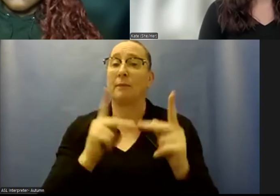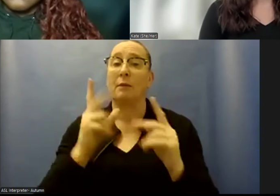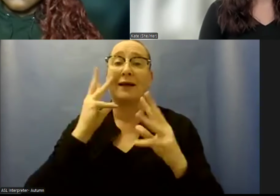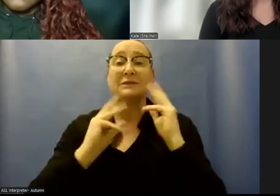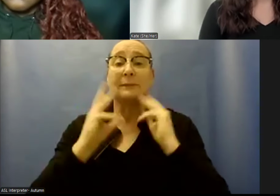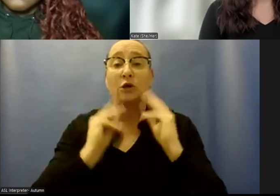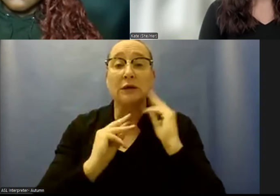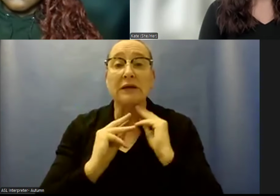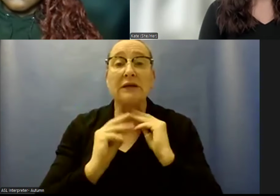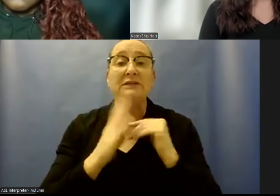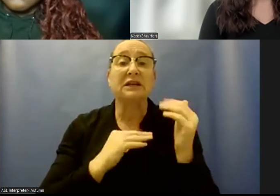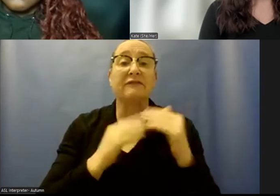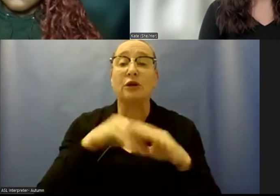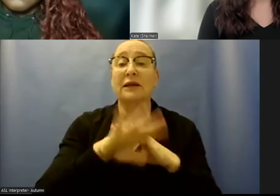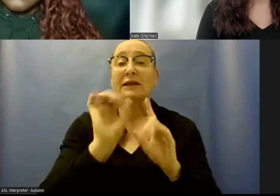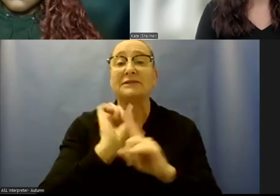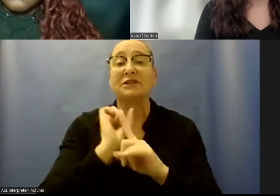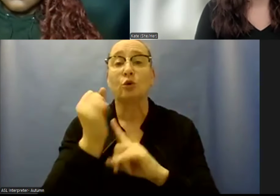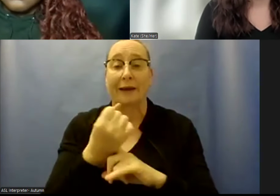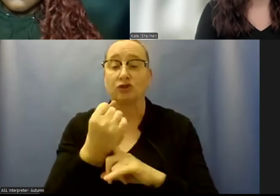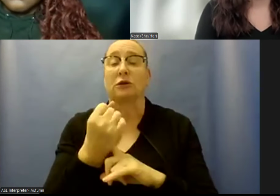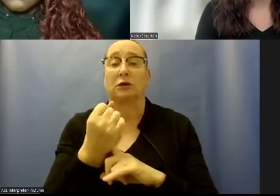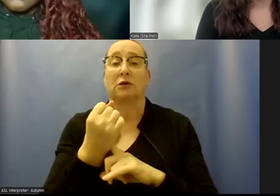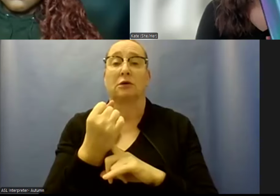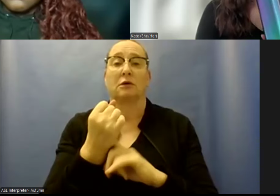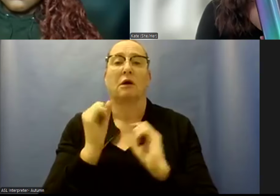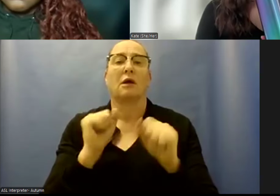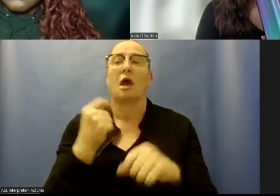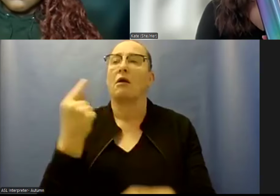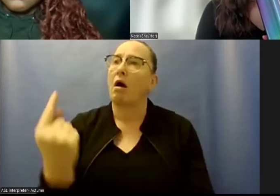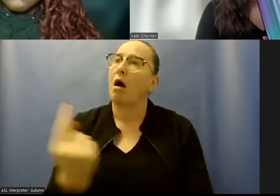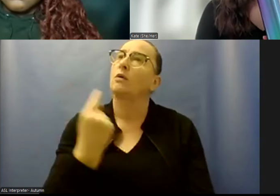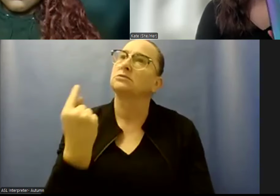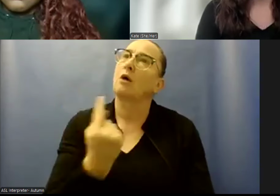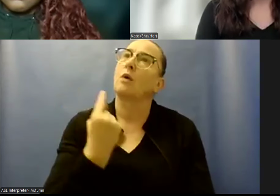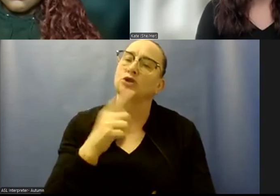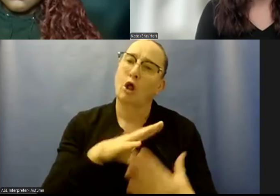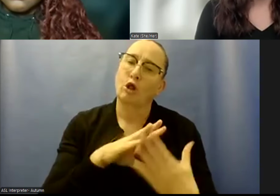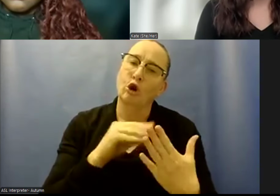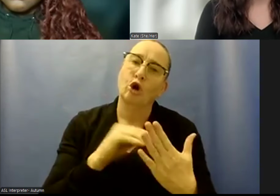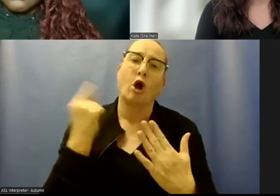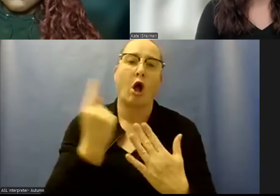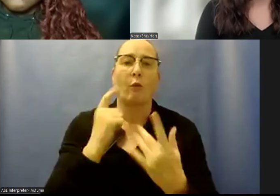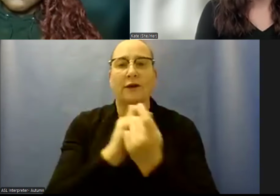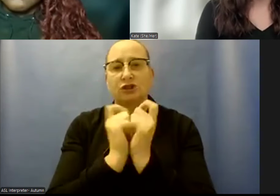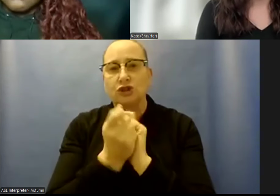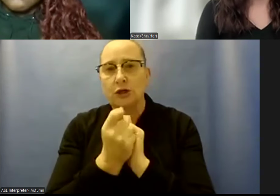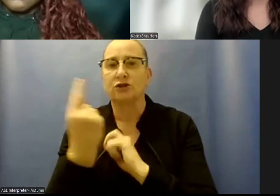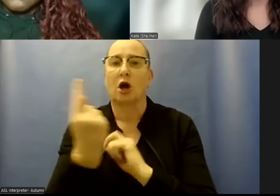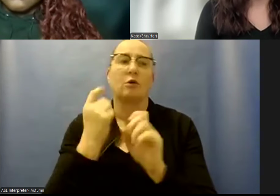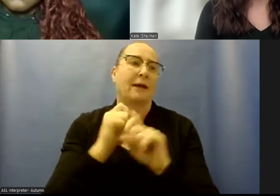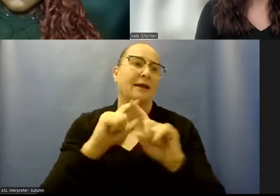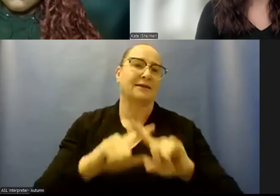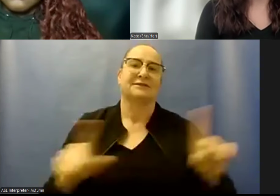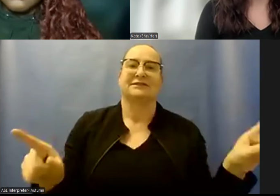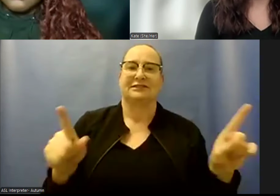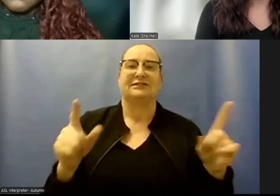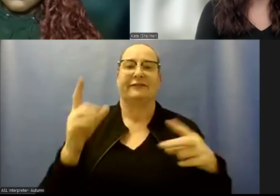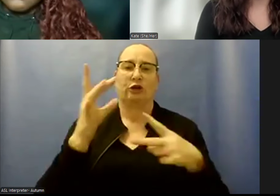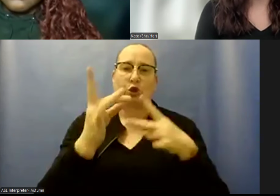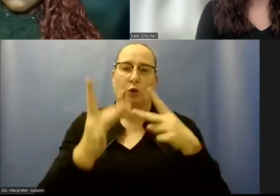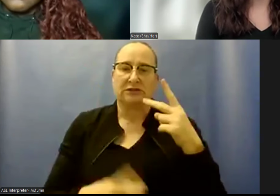where, even if they're in a situation, we can always learn, and we can always change, and we can always make different choices. And I